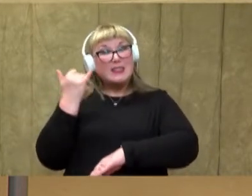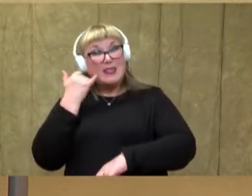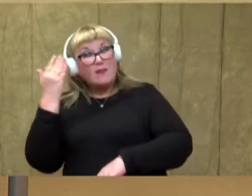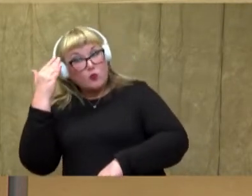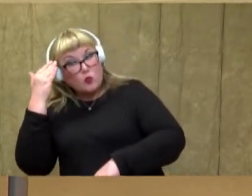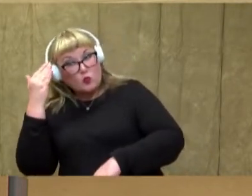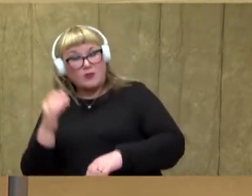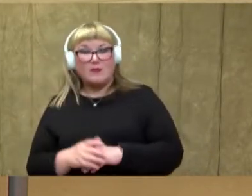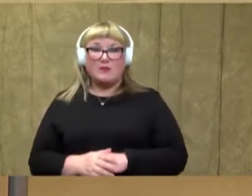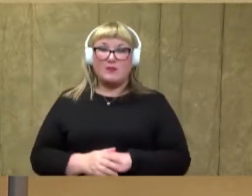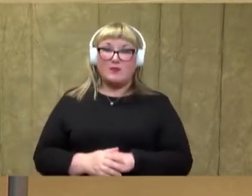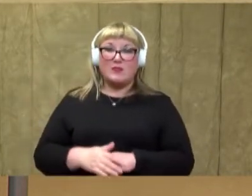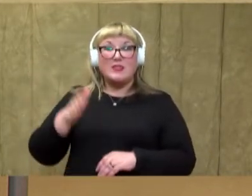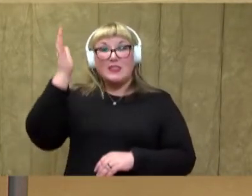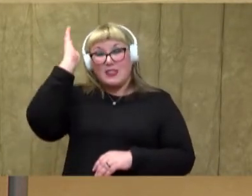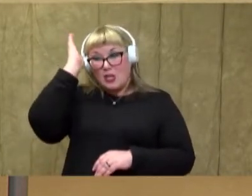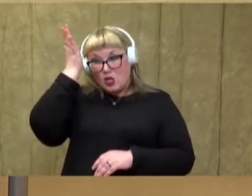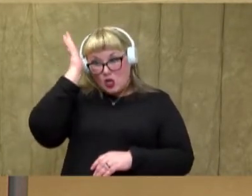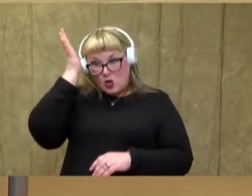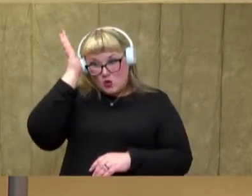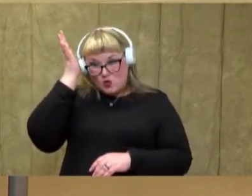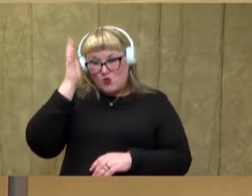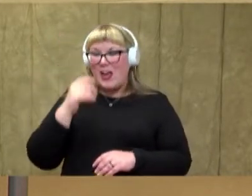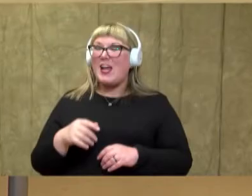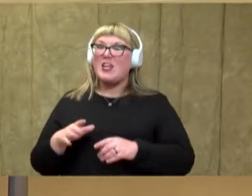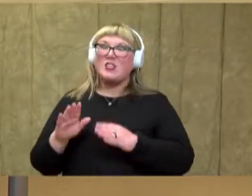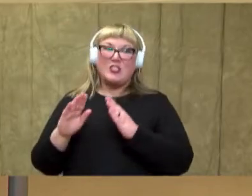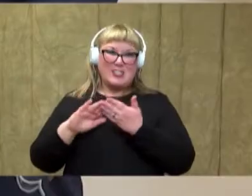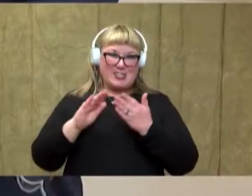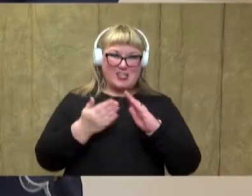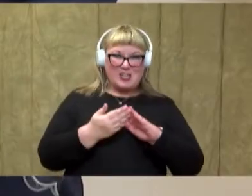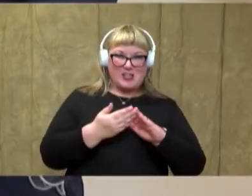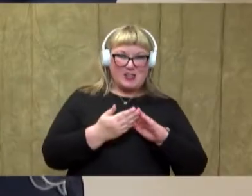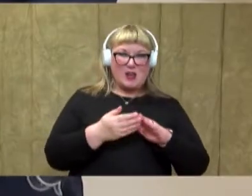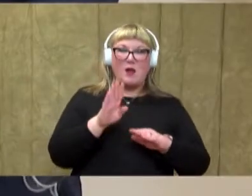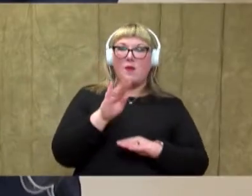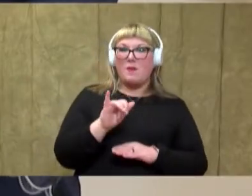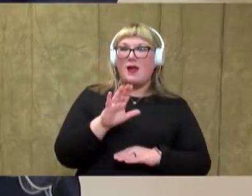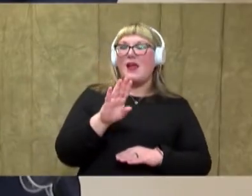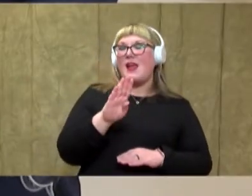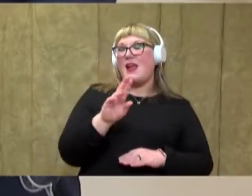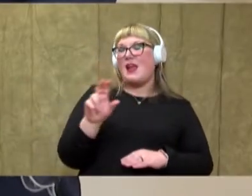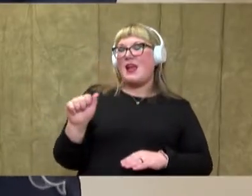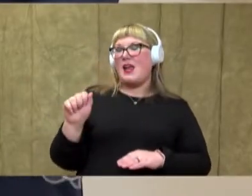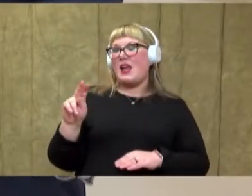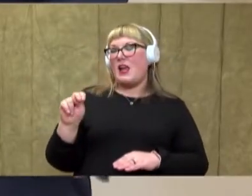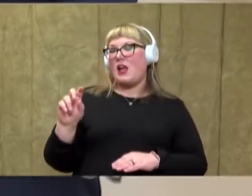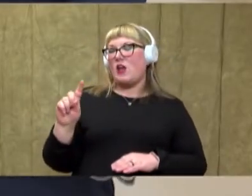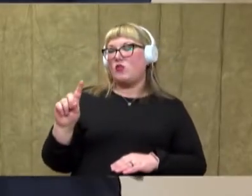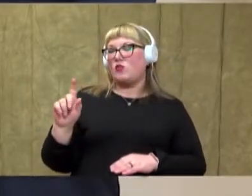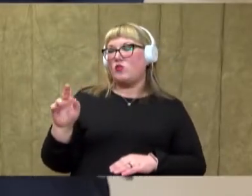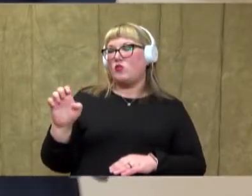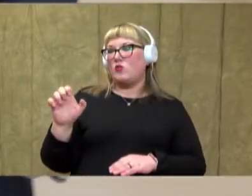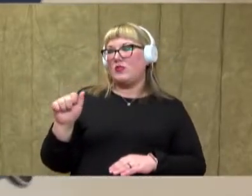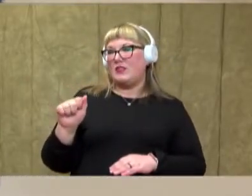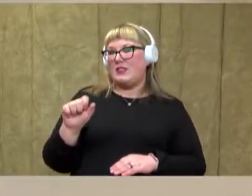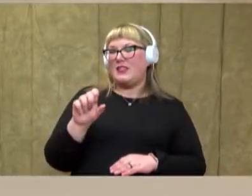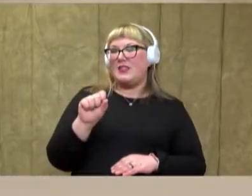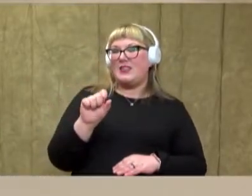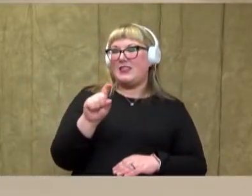read. Trashy Town by Andrea Zimmerman and David